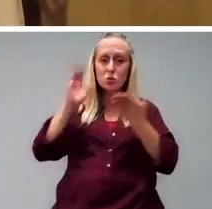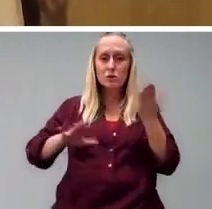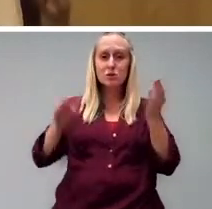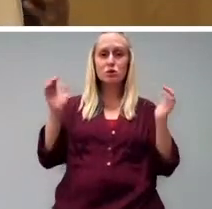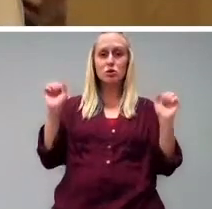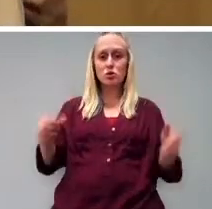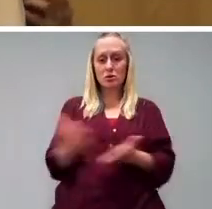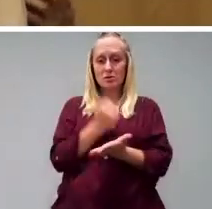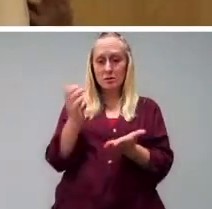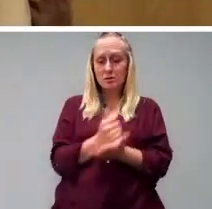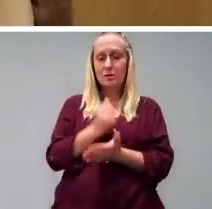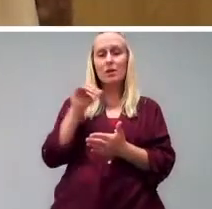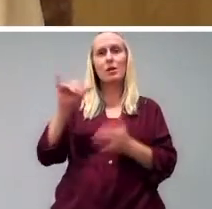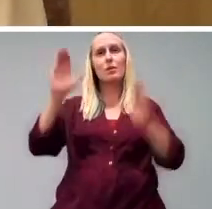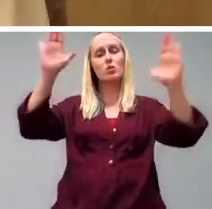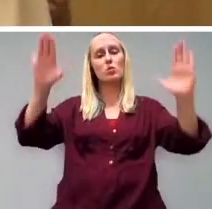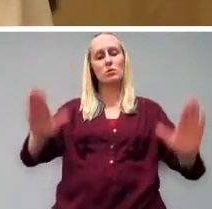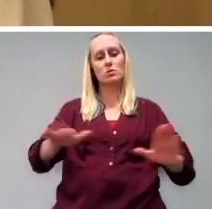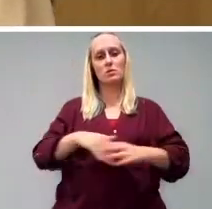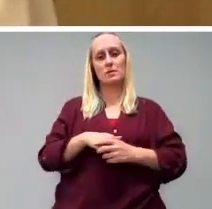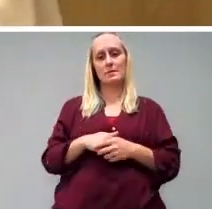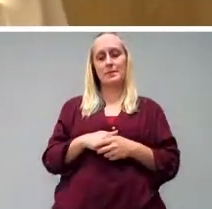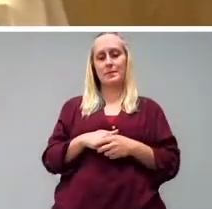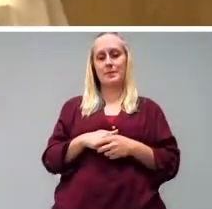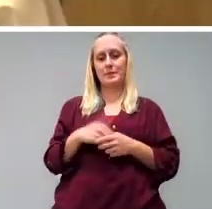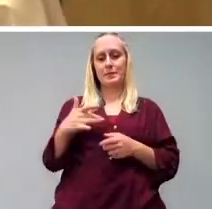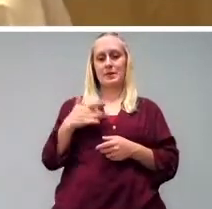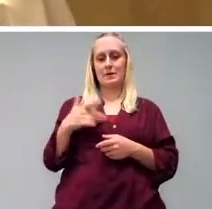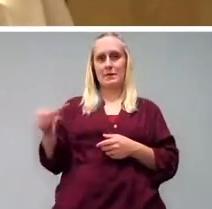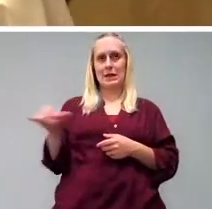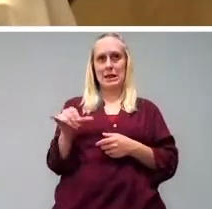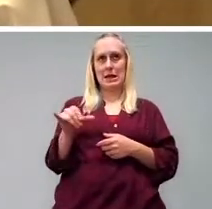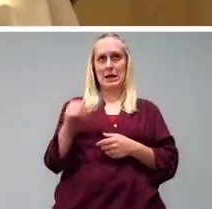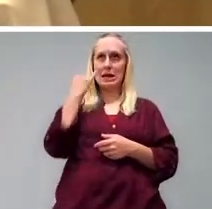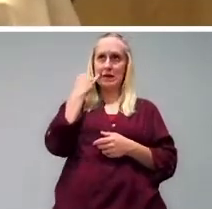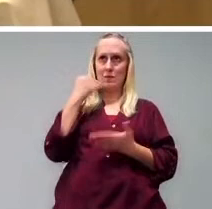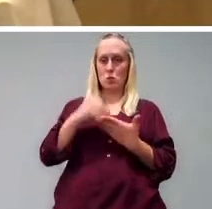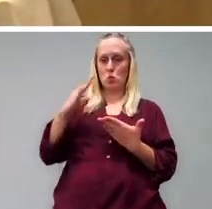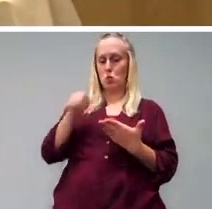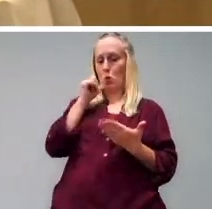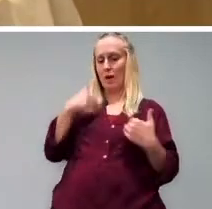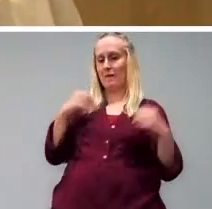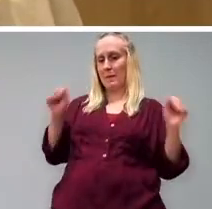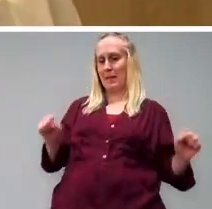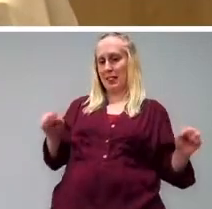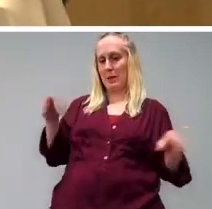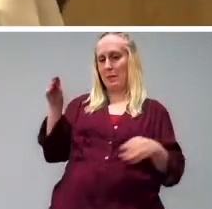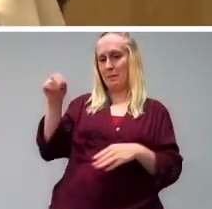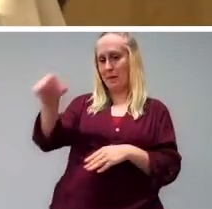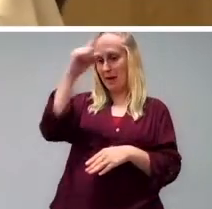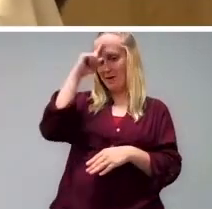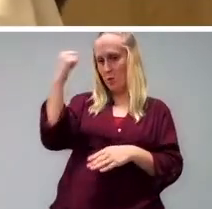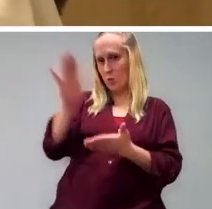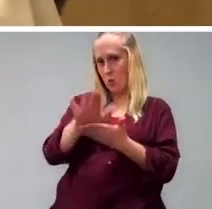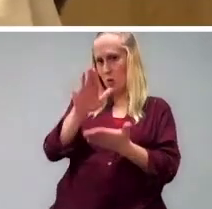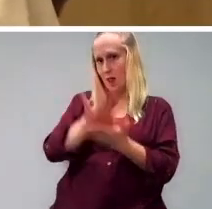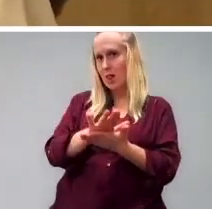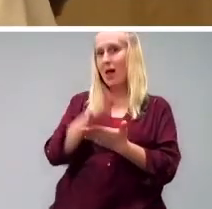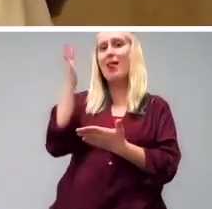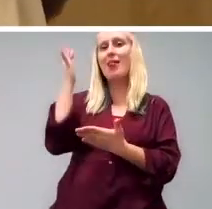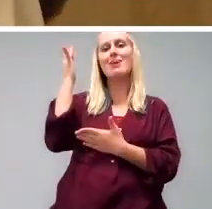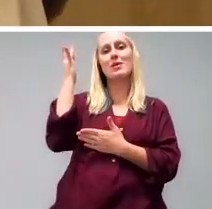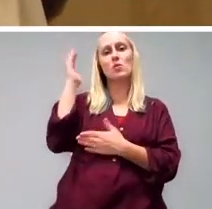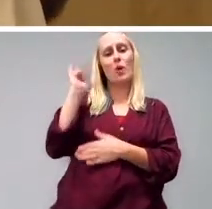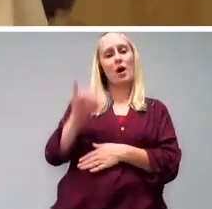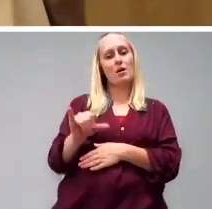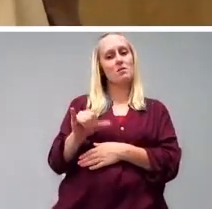amazing. Because I feel like since students don't have the ability to pay for it, that's why they don't do it, or that's why they